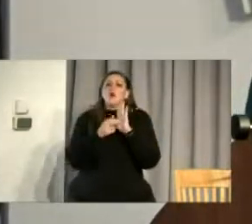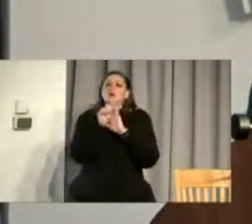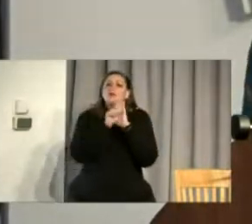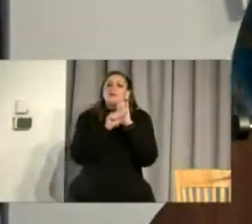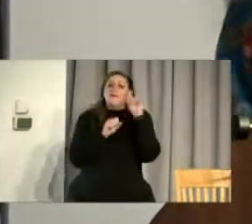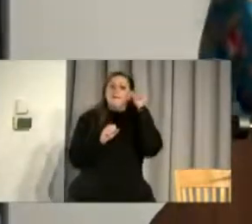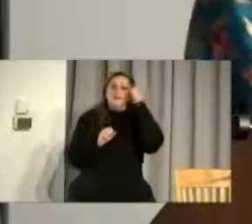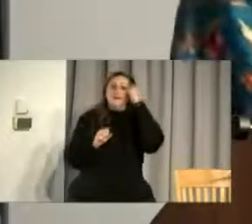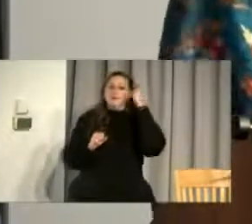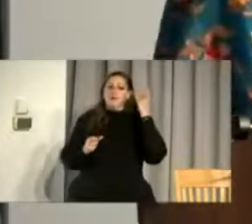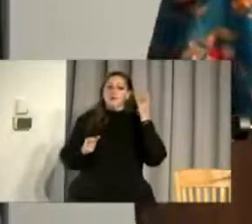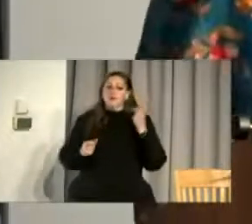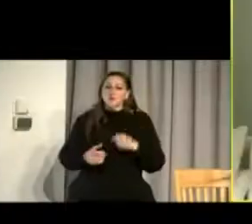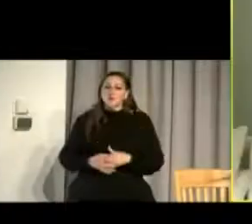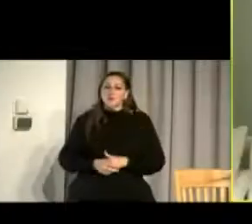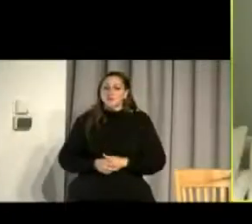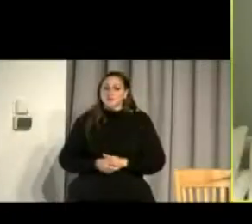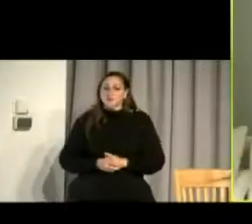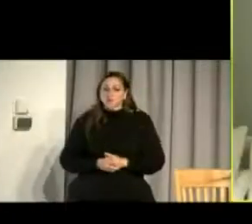government? Thank you.